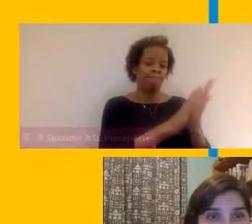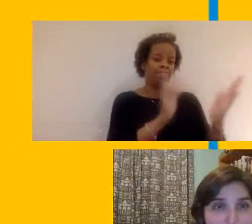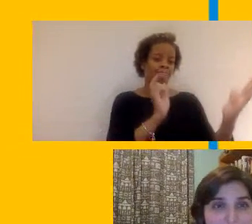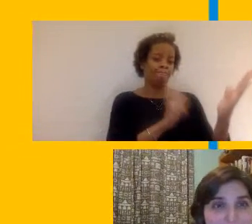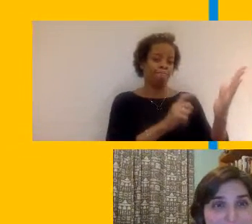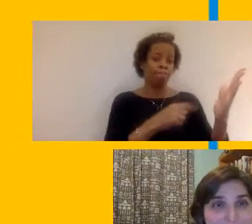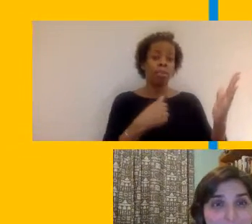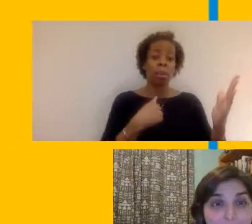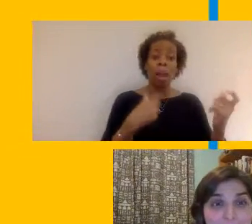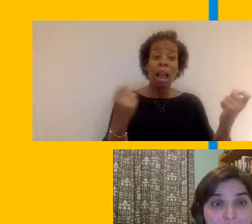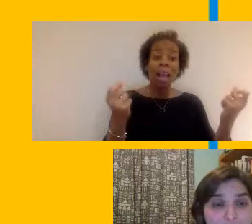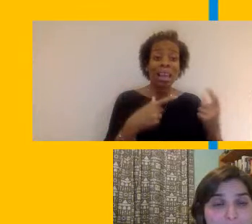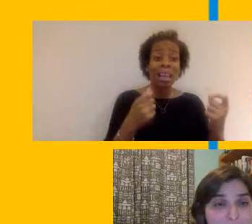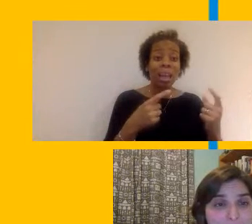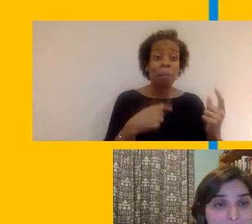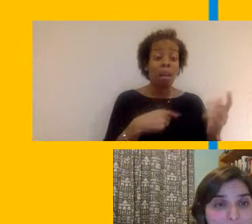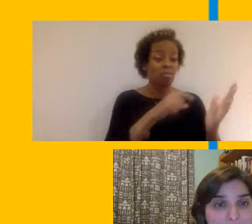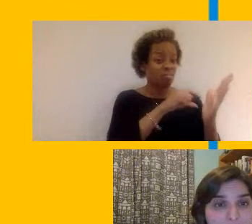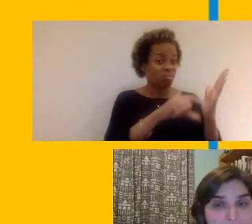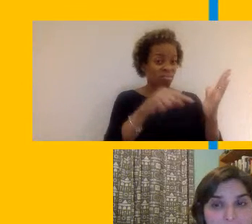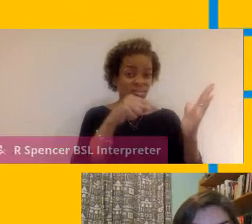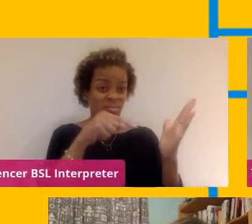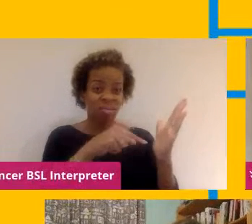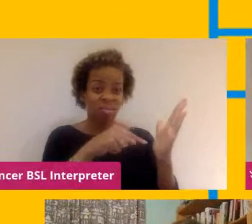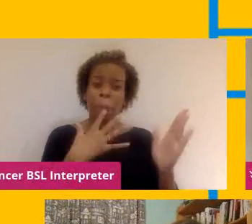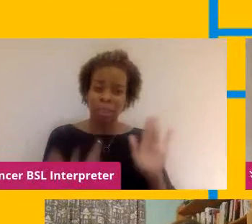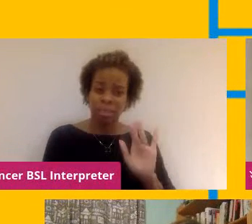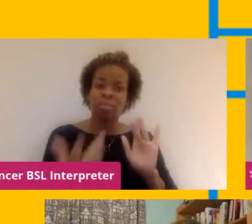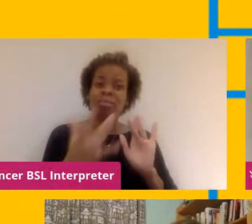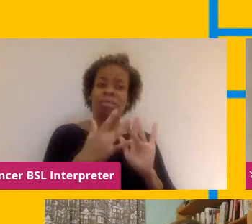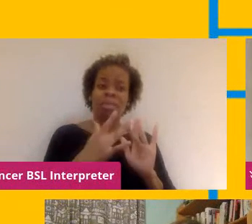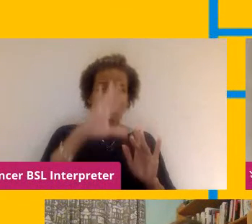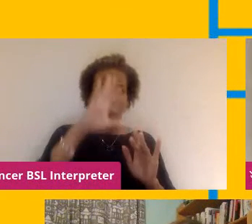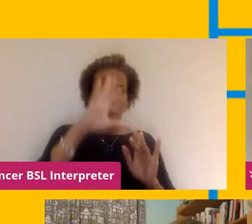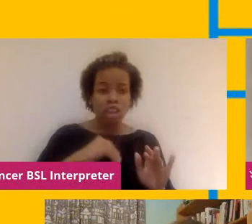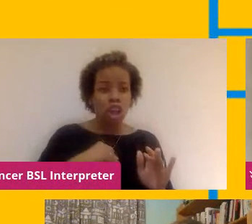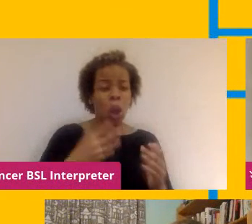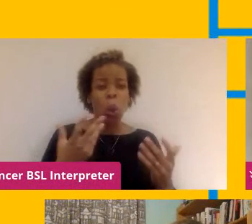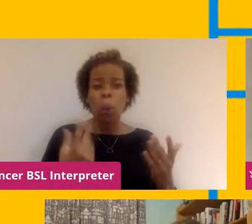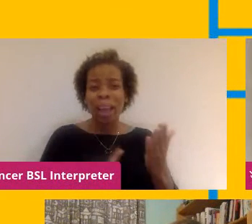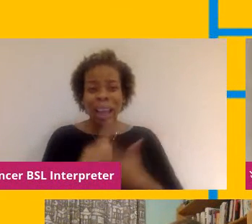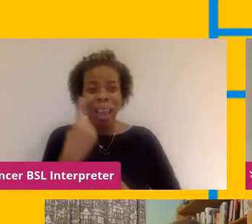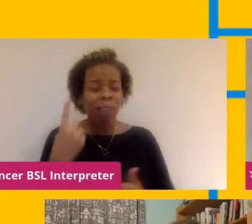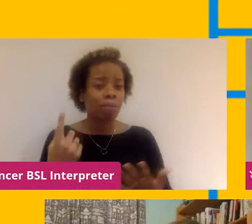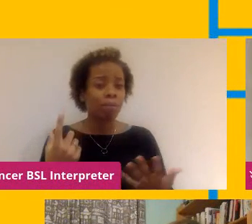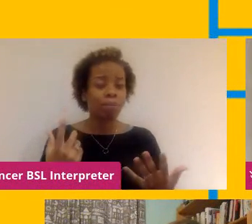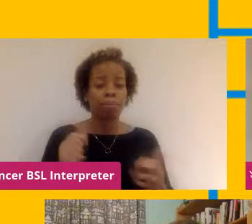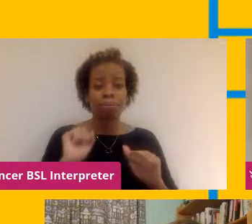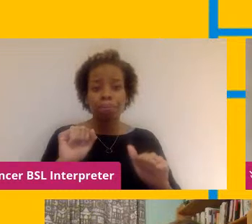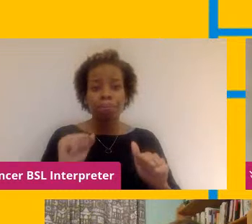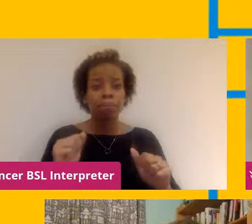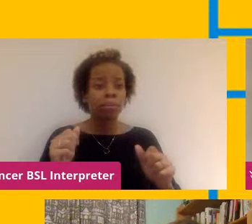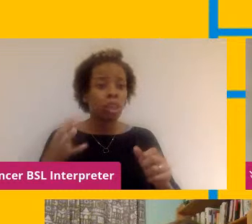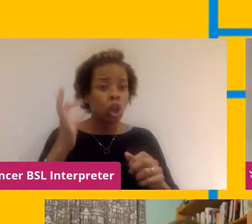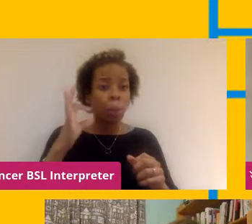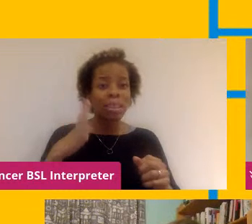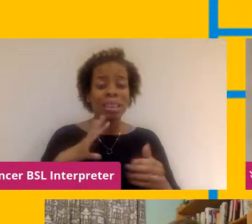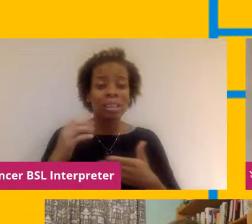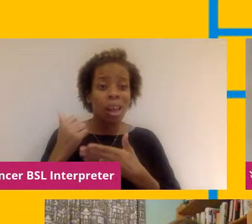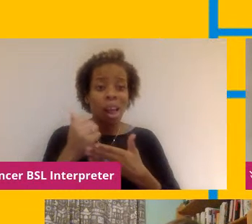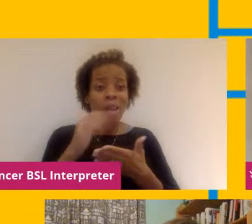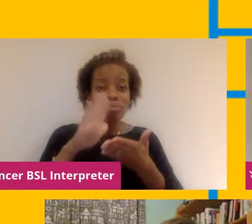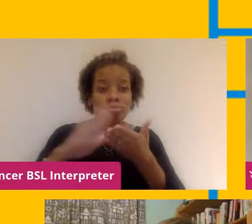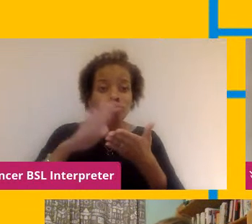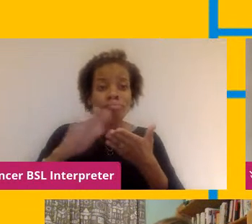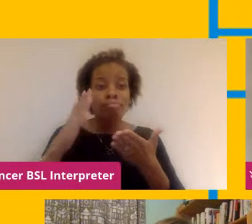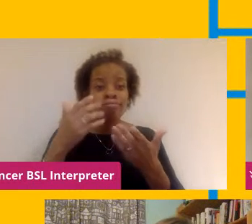members. My email address appears underneath it, so please do make contact and let us know if there's things that you think the committee should be helping